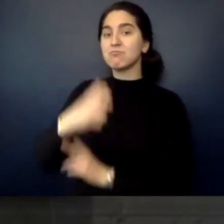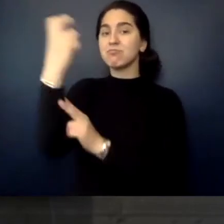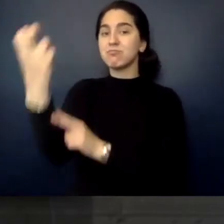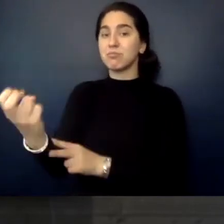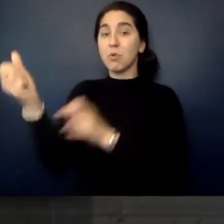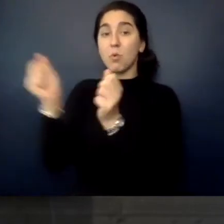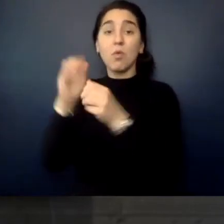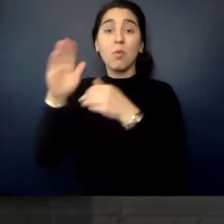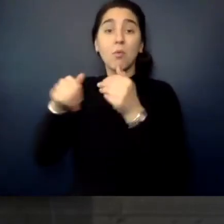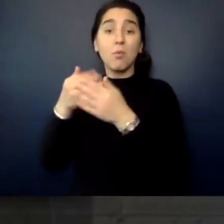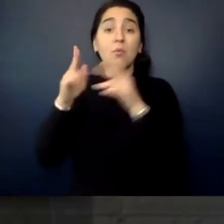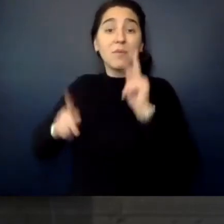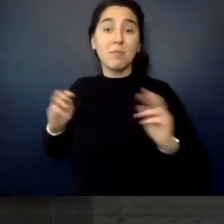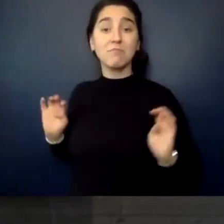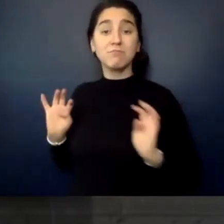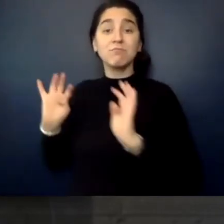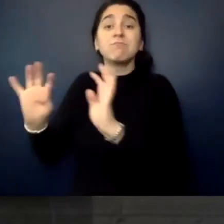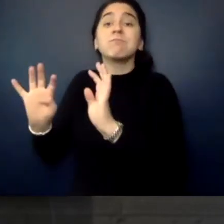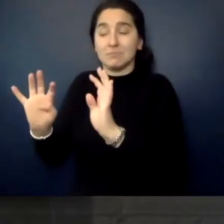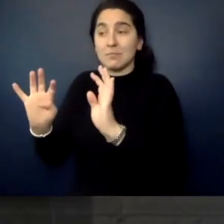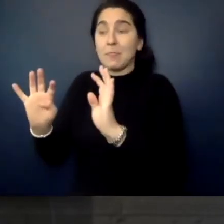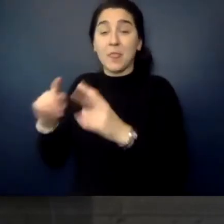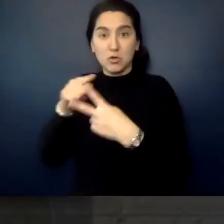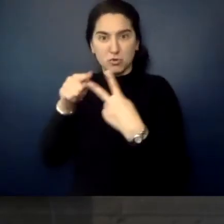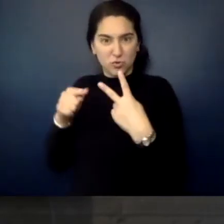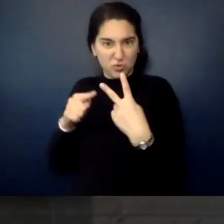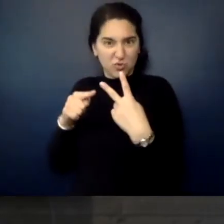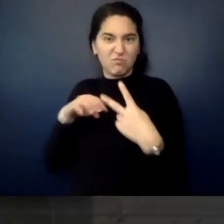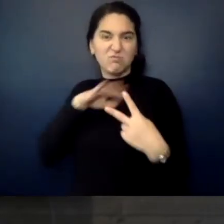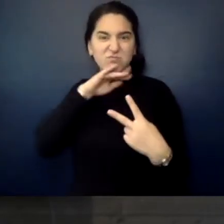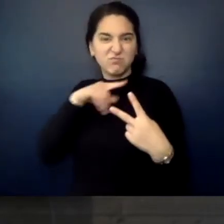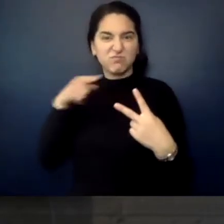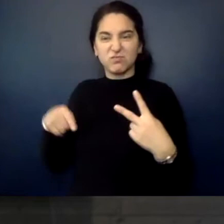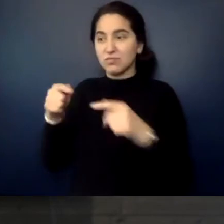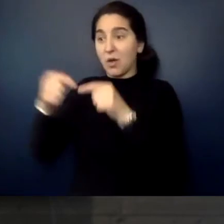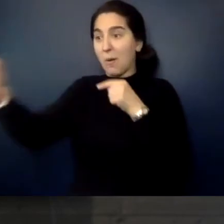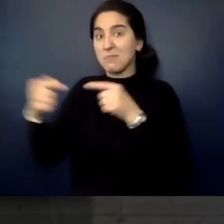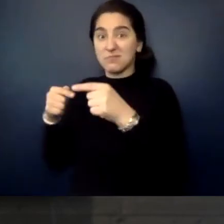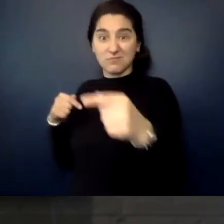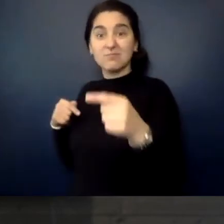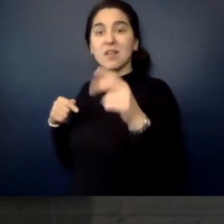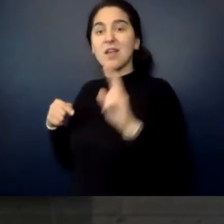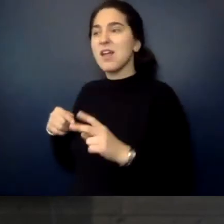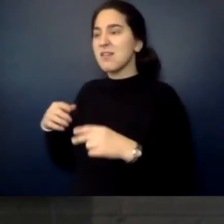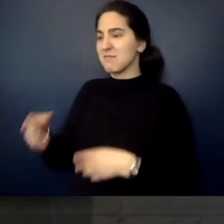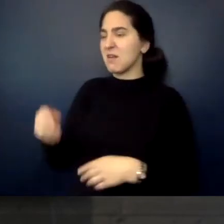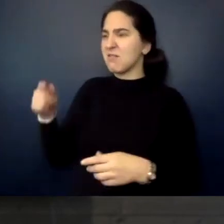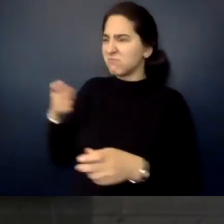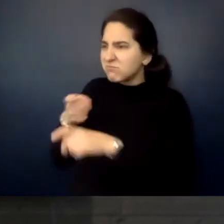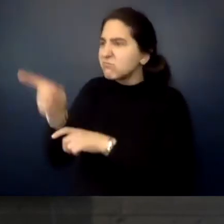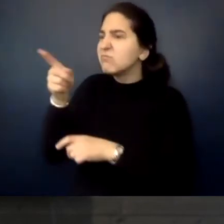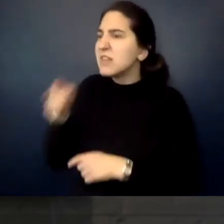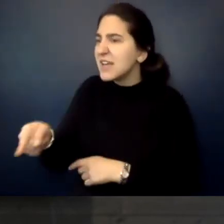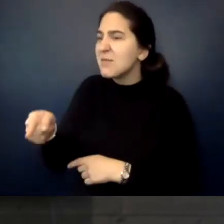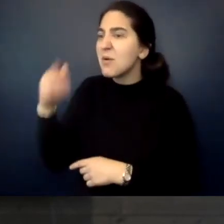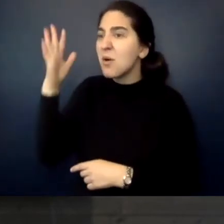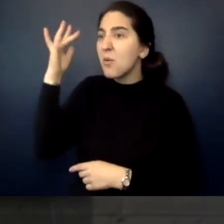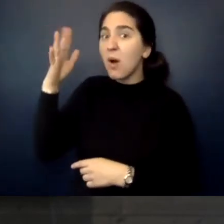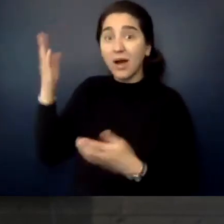Then two scoundrels came and sat opposite him and brought charges against Naboth before the people,